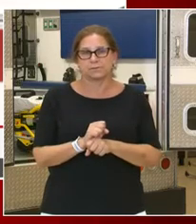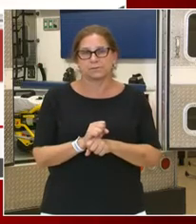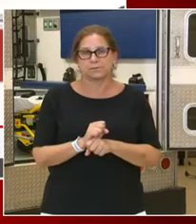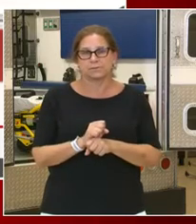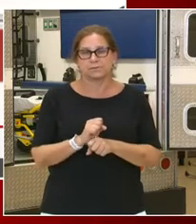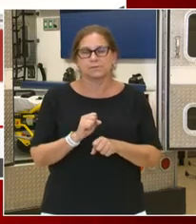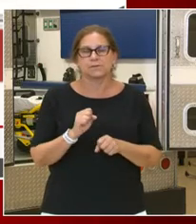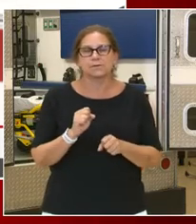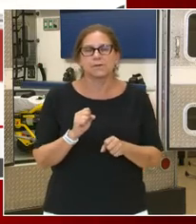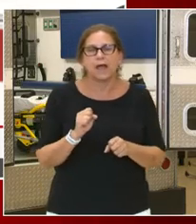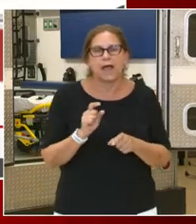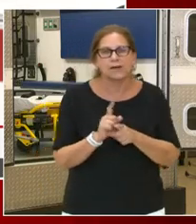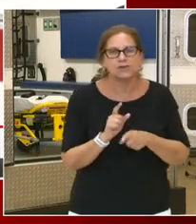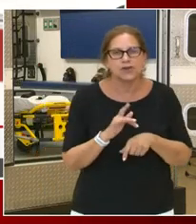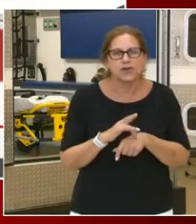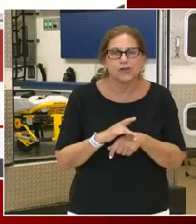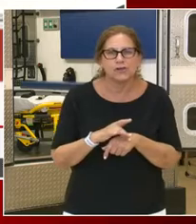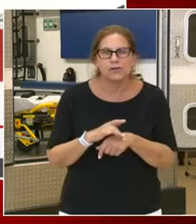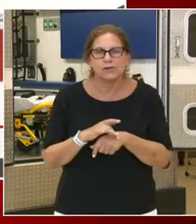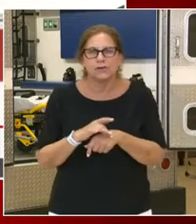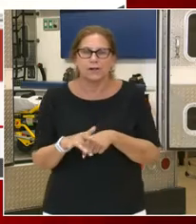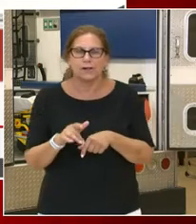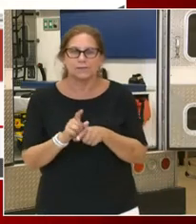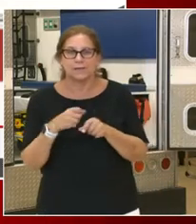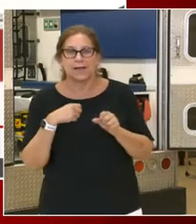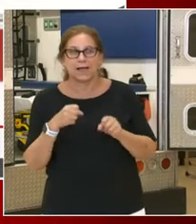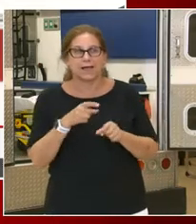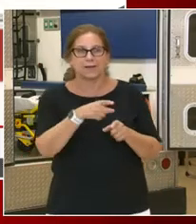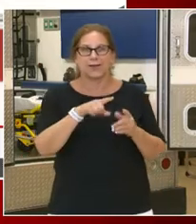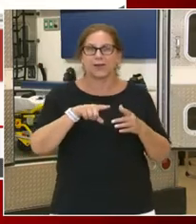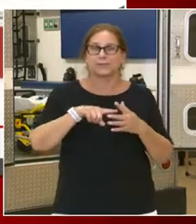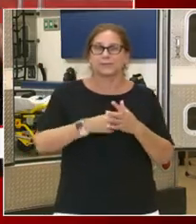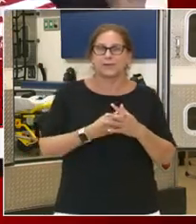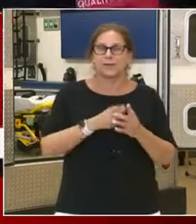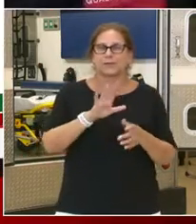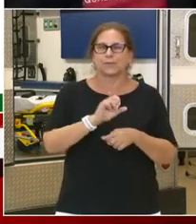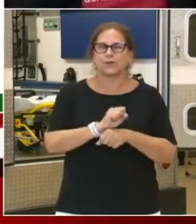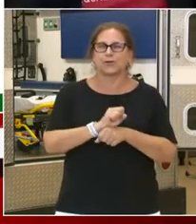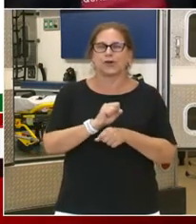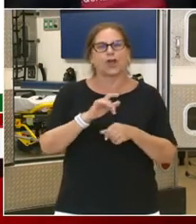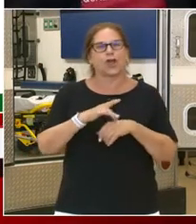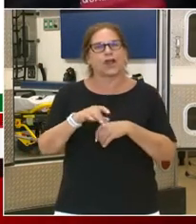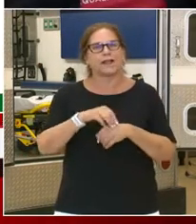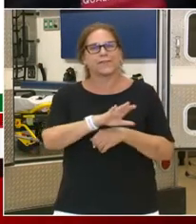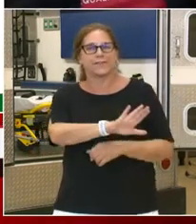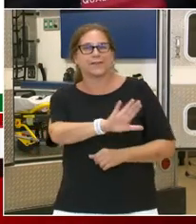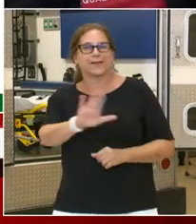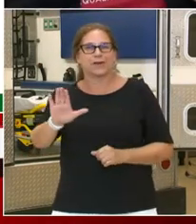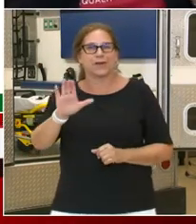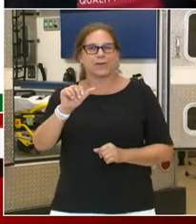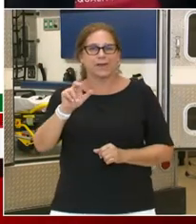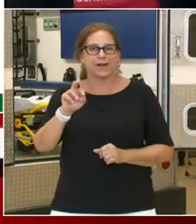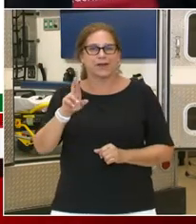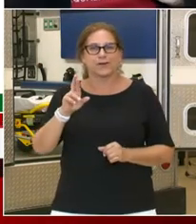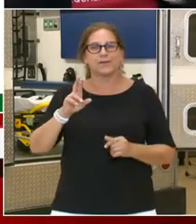investment does, it creates the opportunity for young people to not have to choose between going to school and